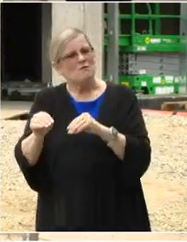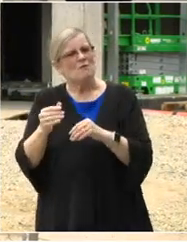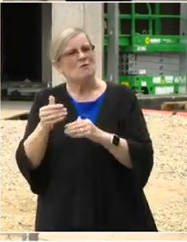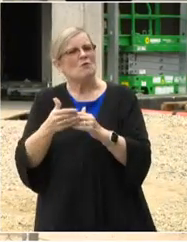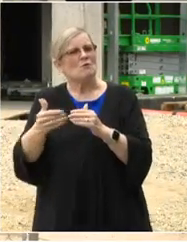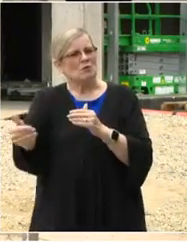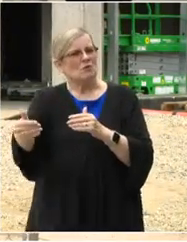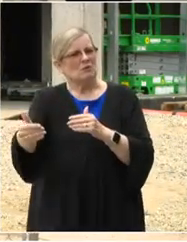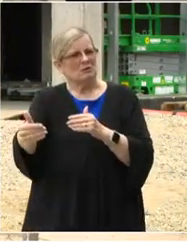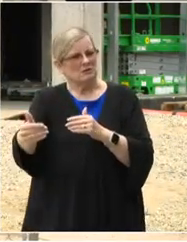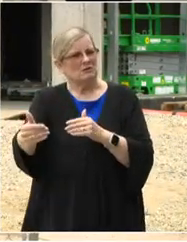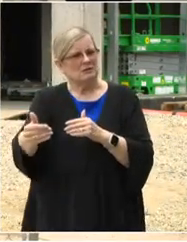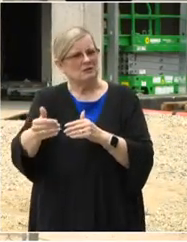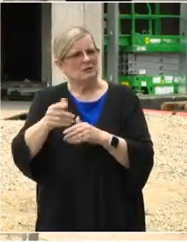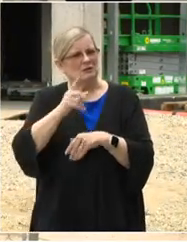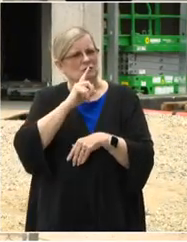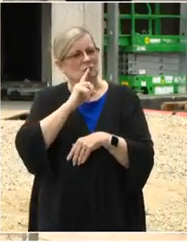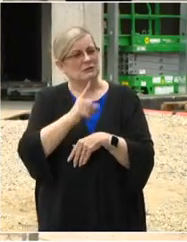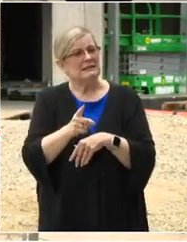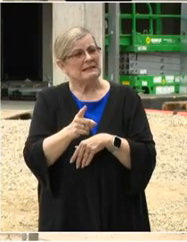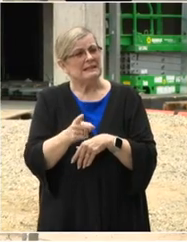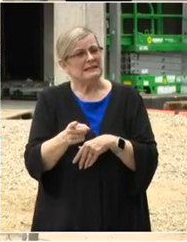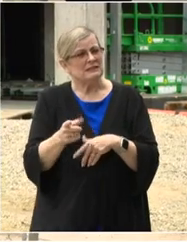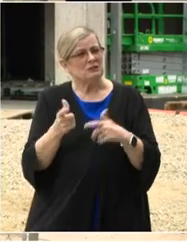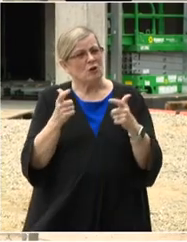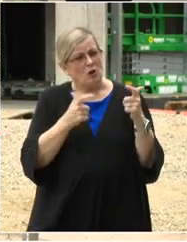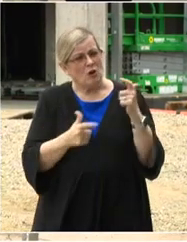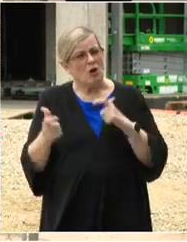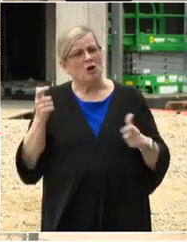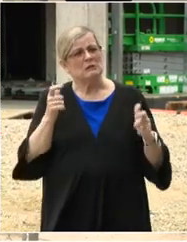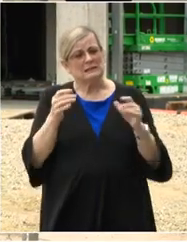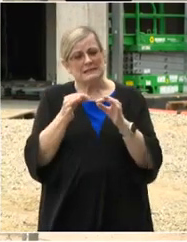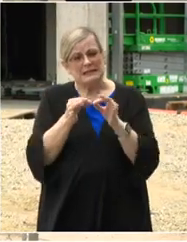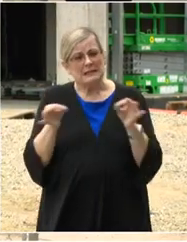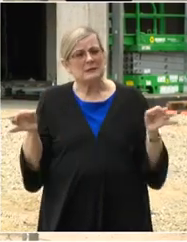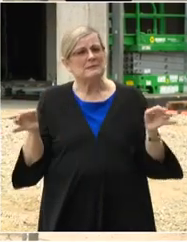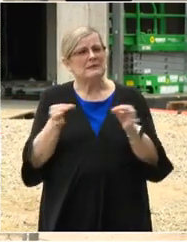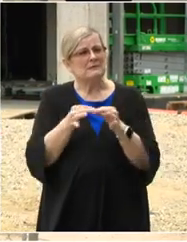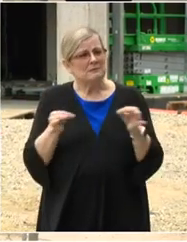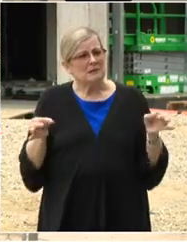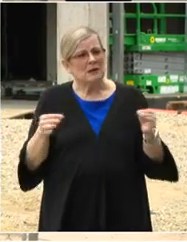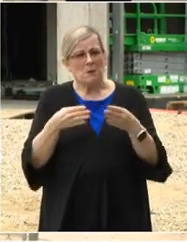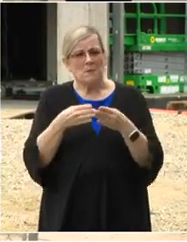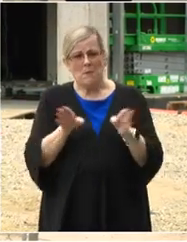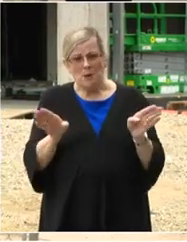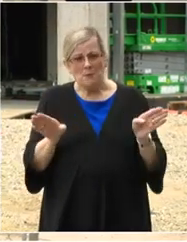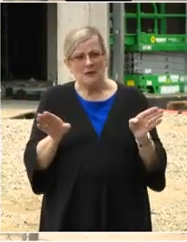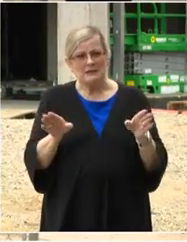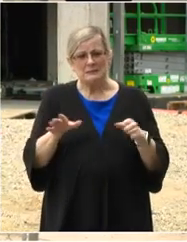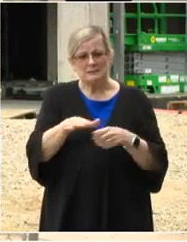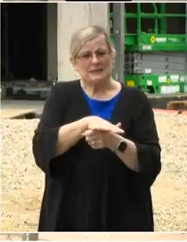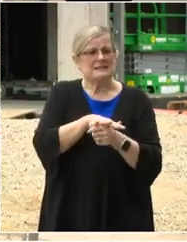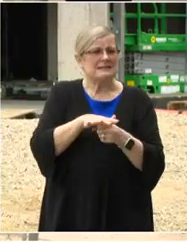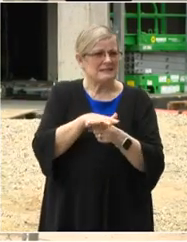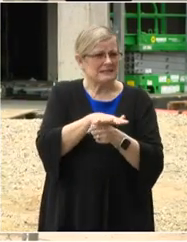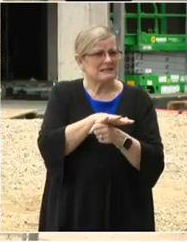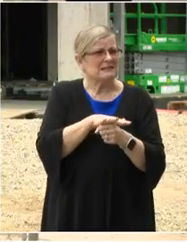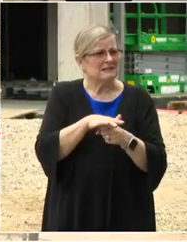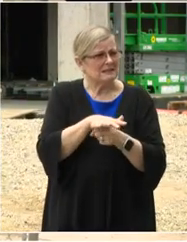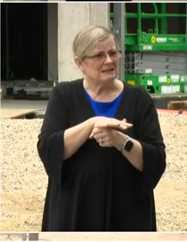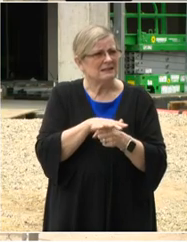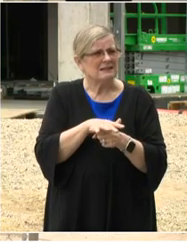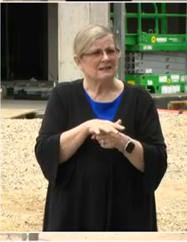a larger statement that we're going to make about public space, ours and the federal public space.